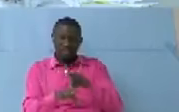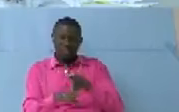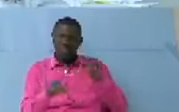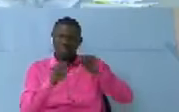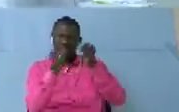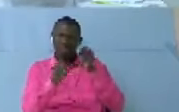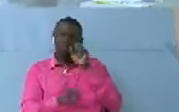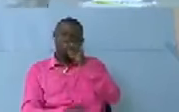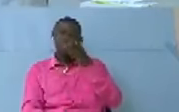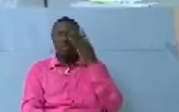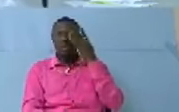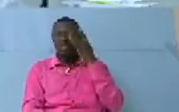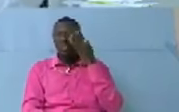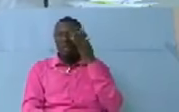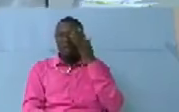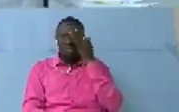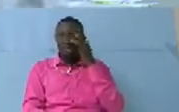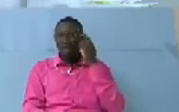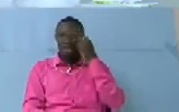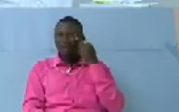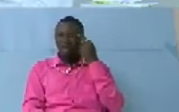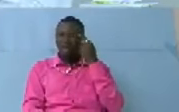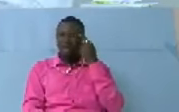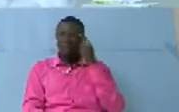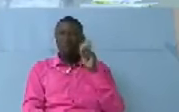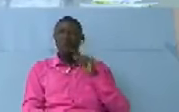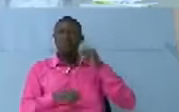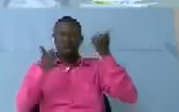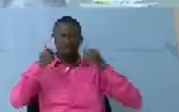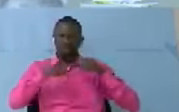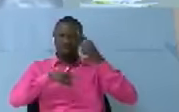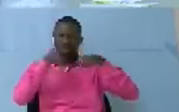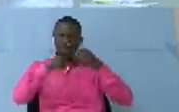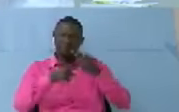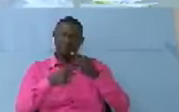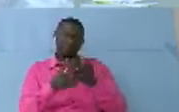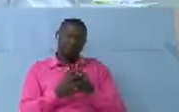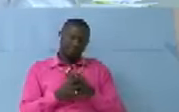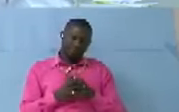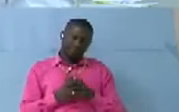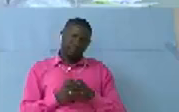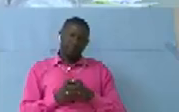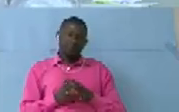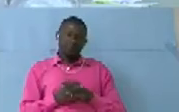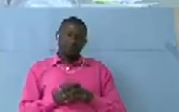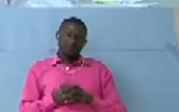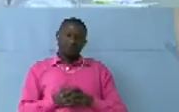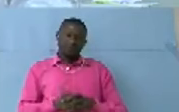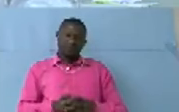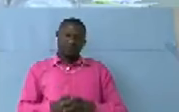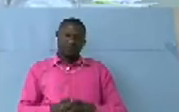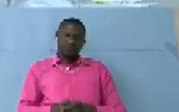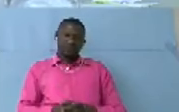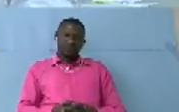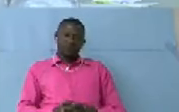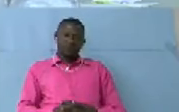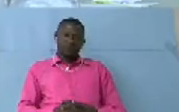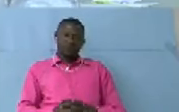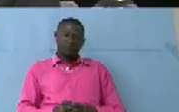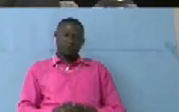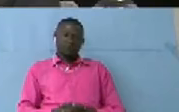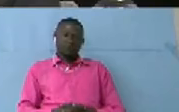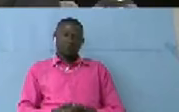eye. What happened after that? Ri lupa wo be ko la be bahama nyamu ko nje ni nyati nya wo